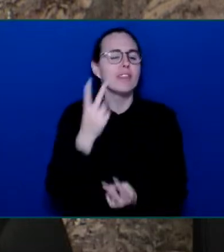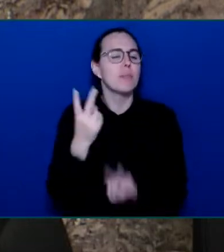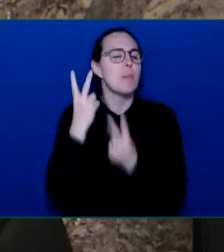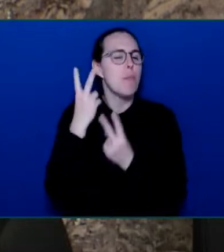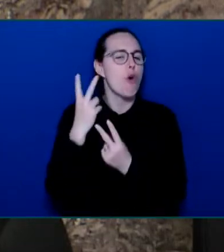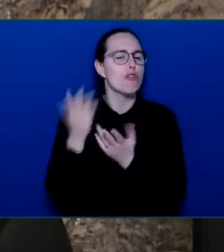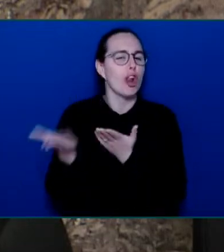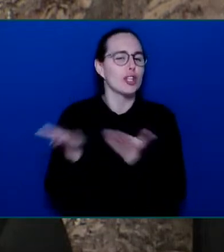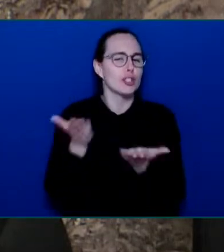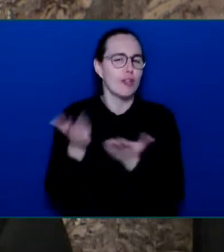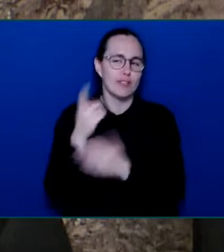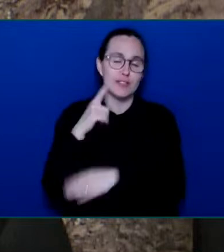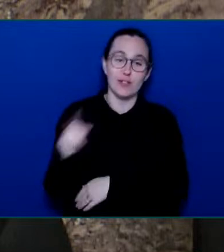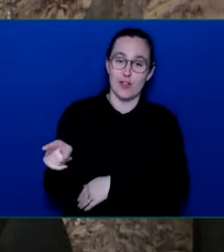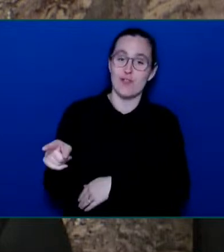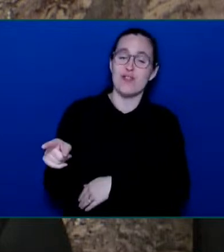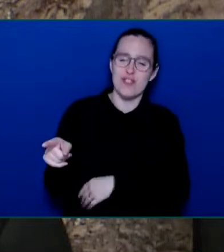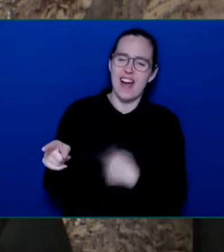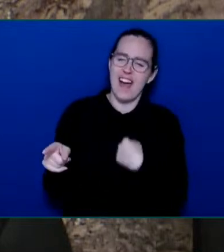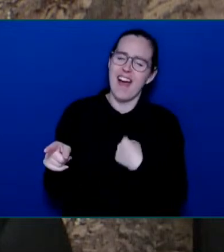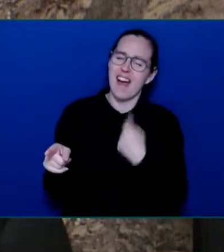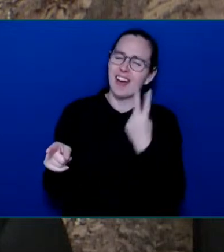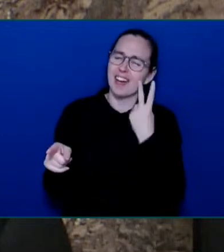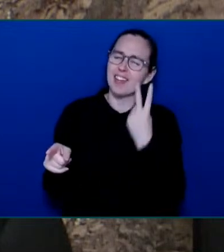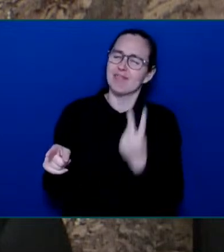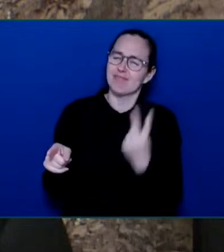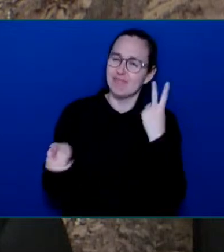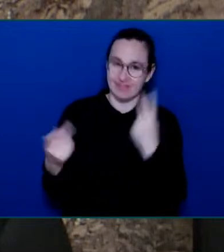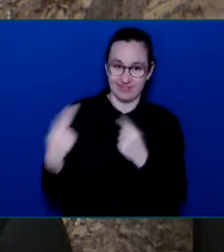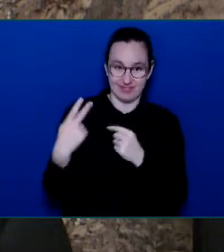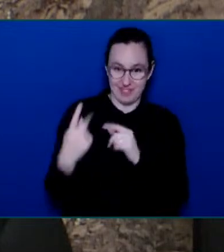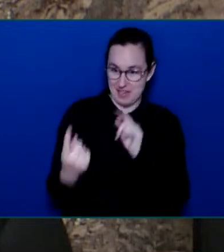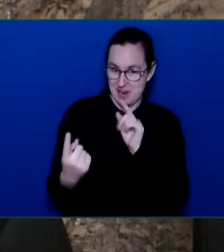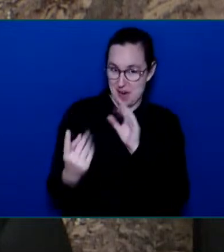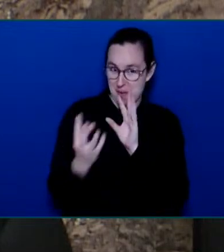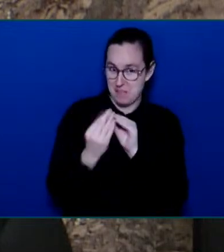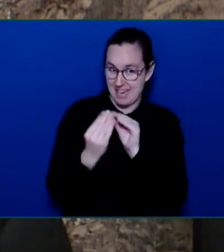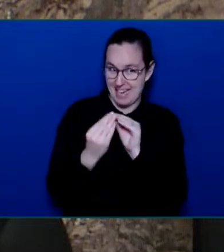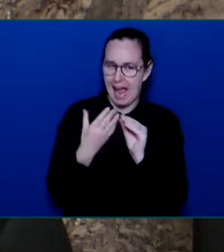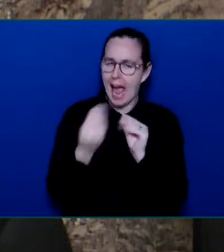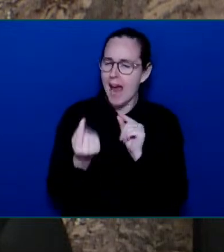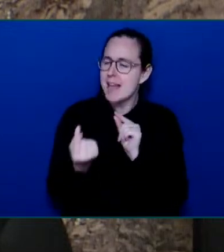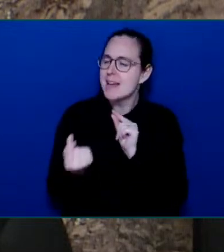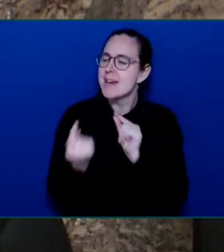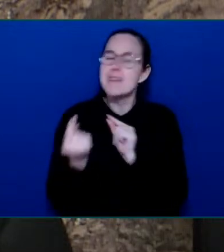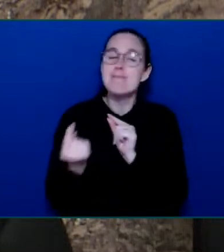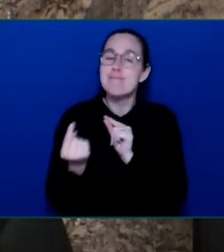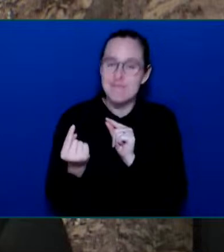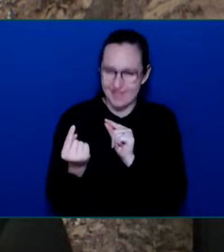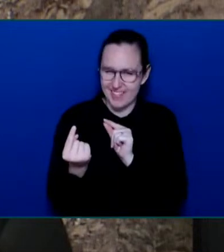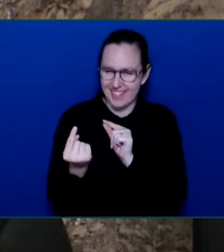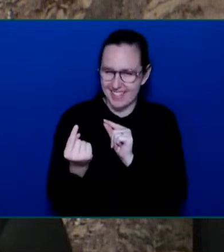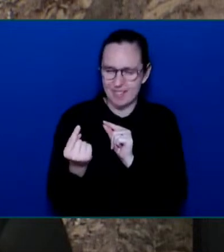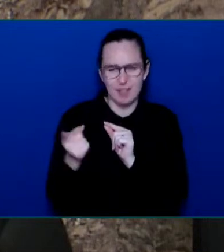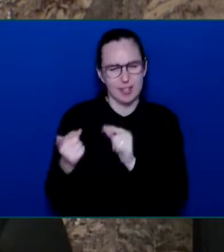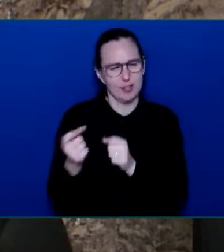battles, and I send condolences to her family and her friends. Mary was a force, and she will always be remembered. Thank